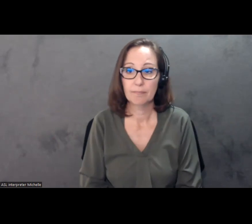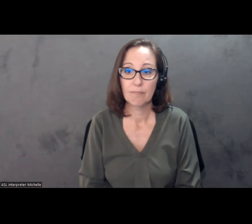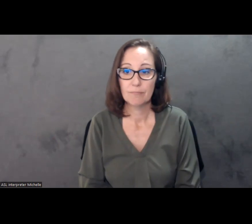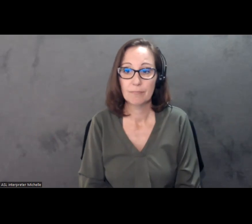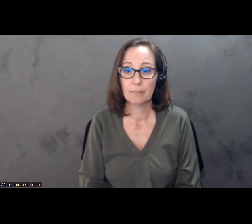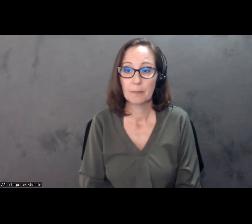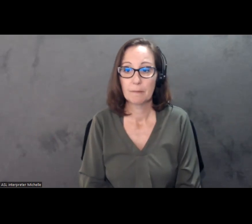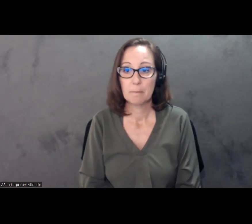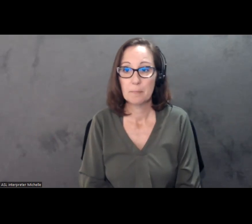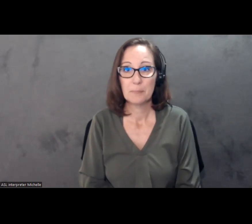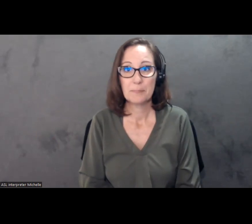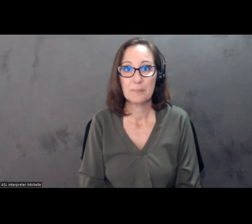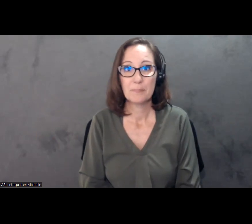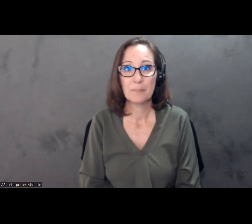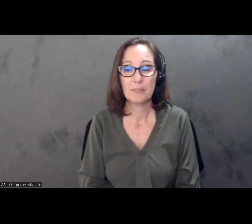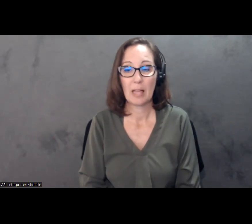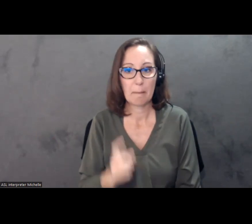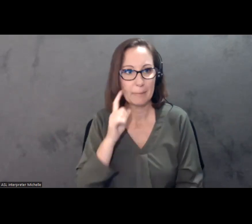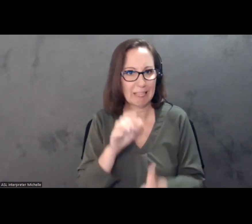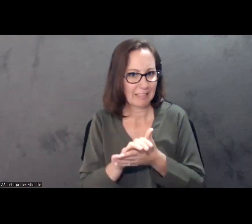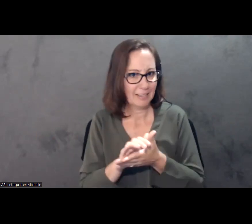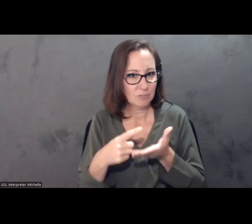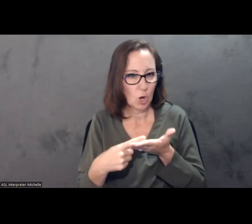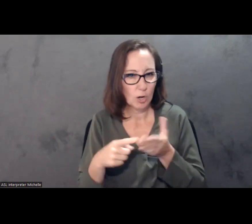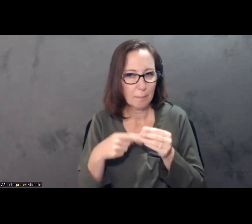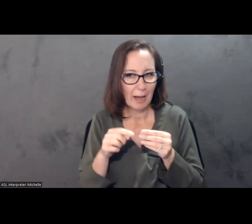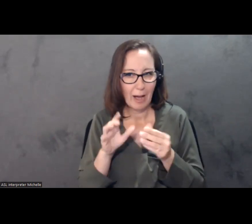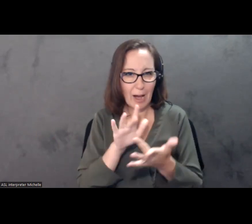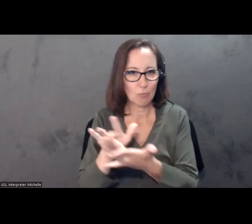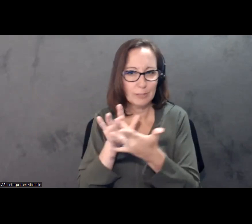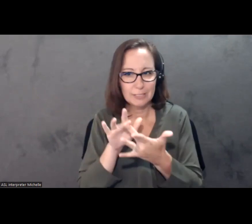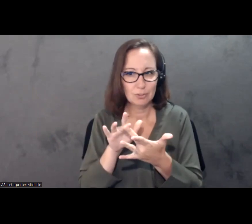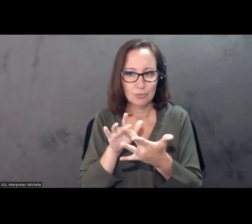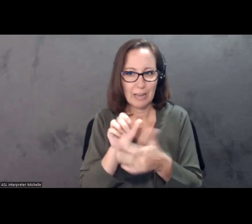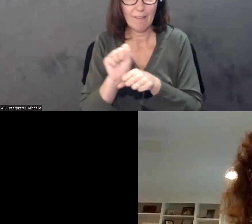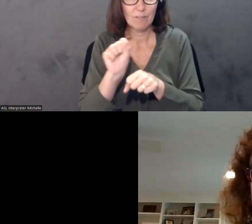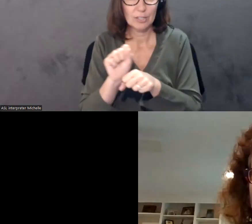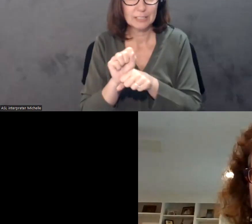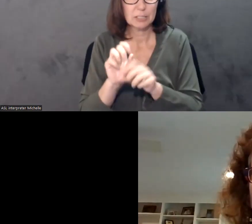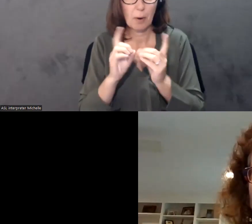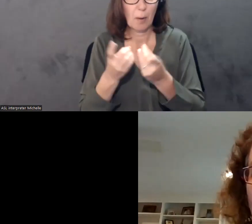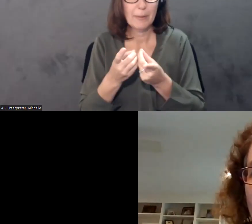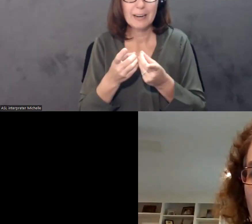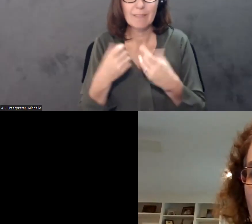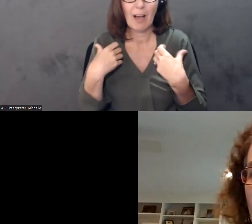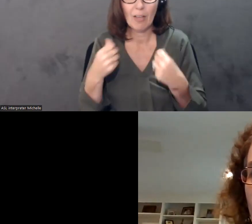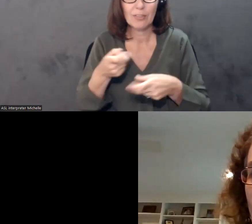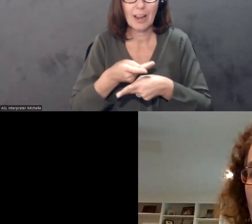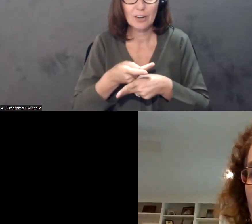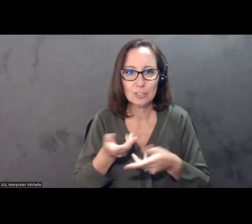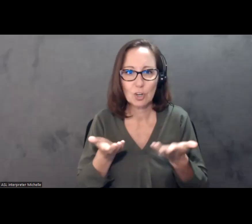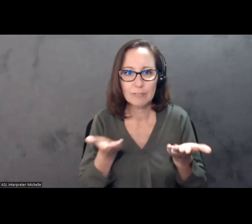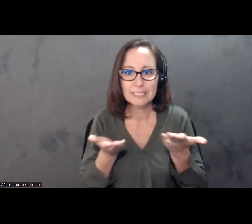lead. We're going to talk about the outreach efforts from Department of Healthcare Services. Sure.